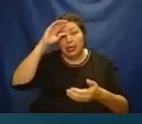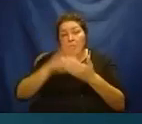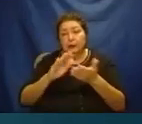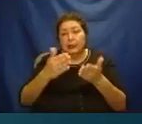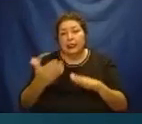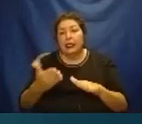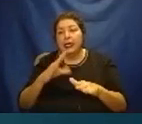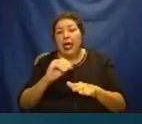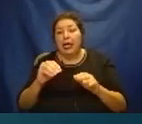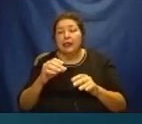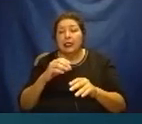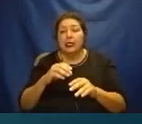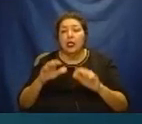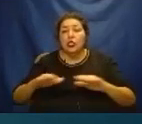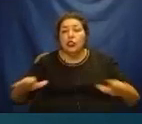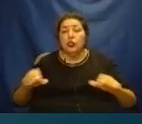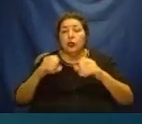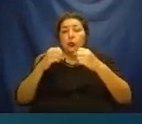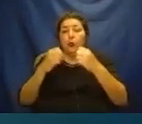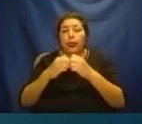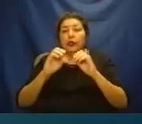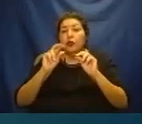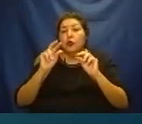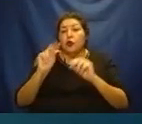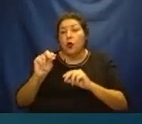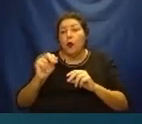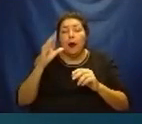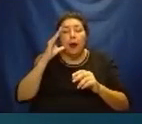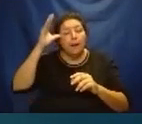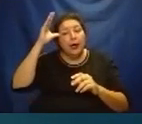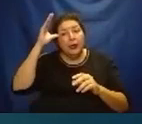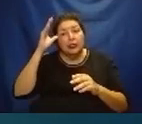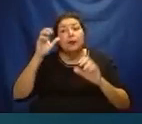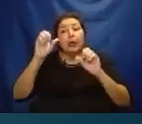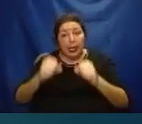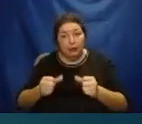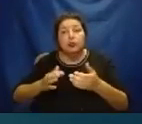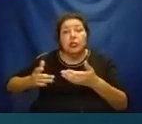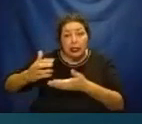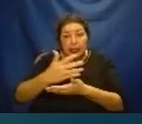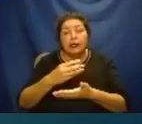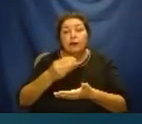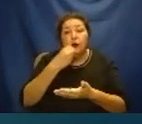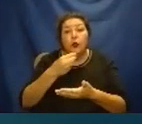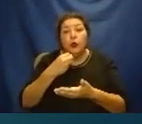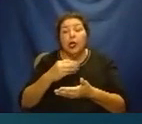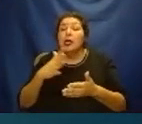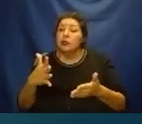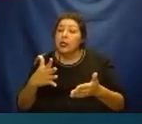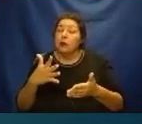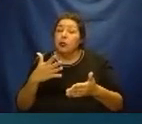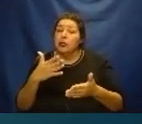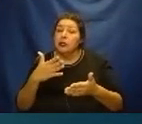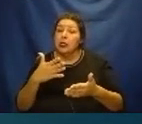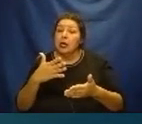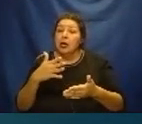them. It was in essence a privilege that was granted to them. In fact, it was a